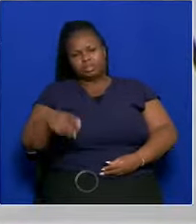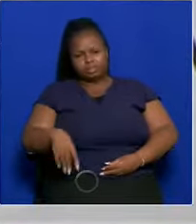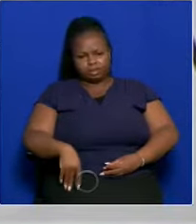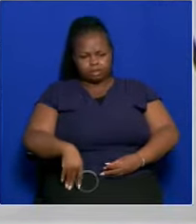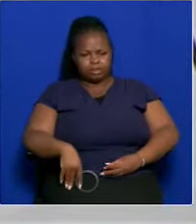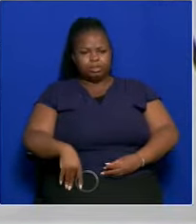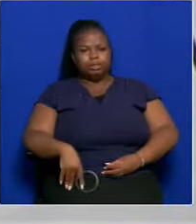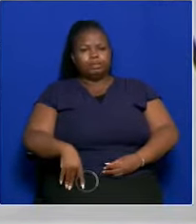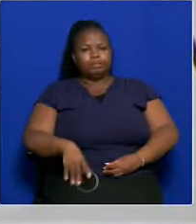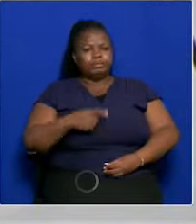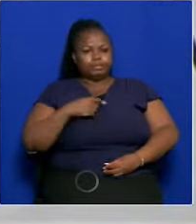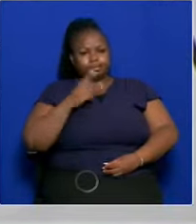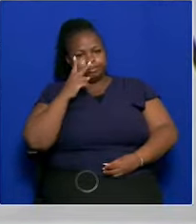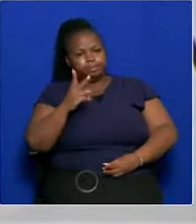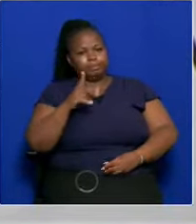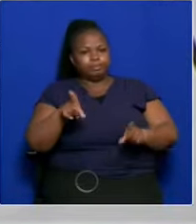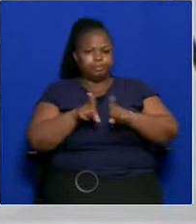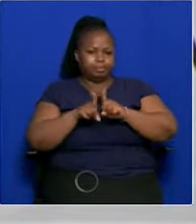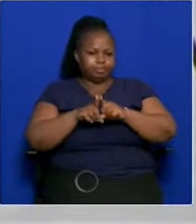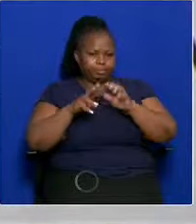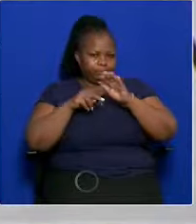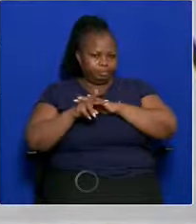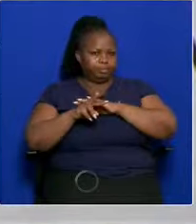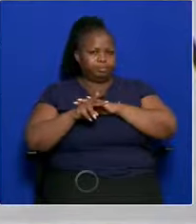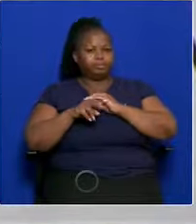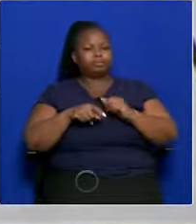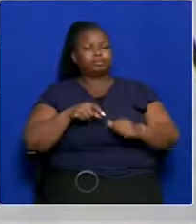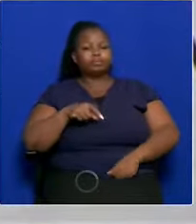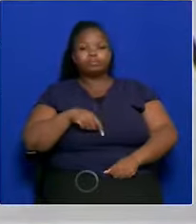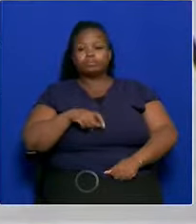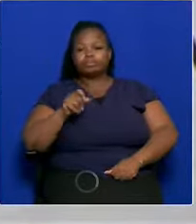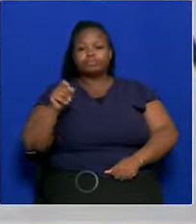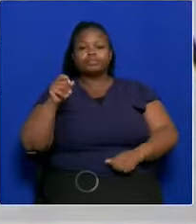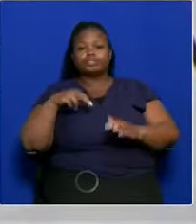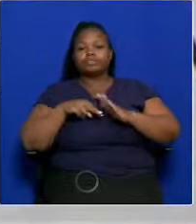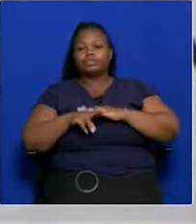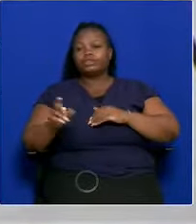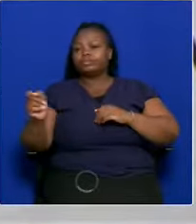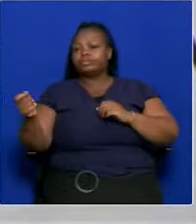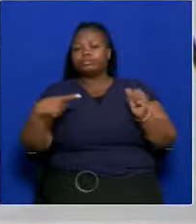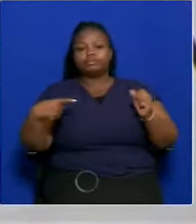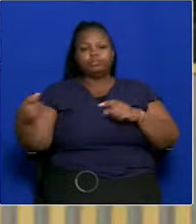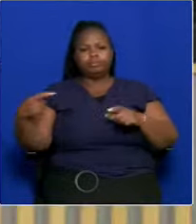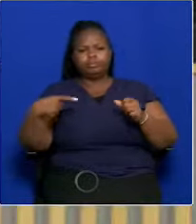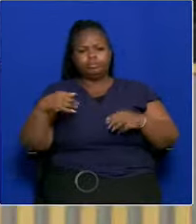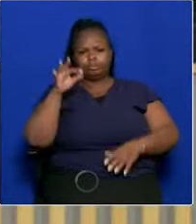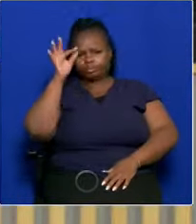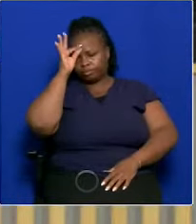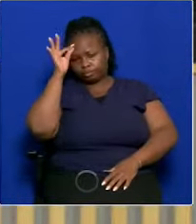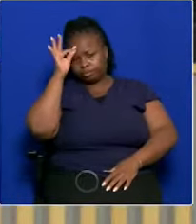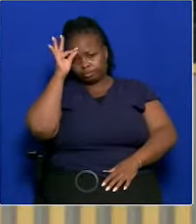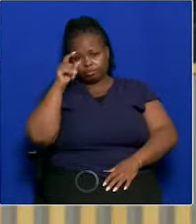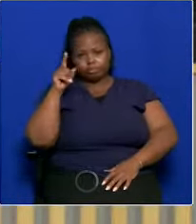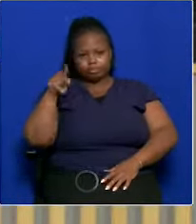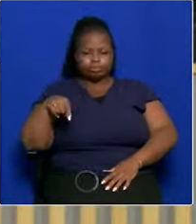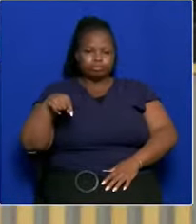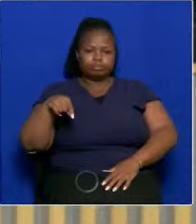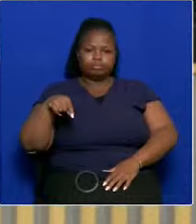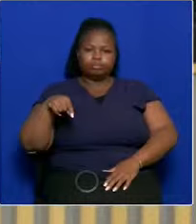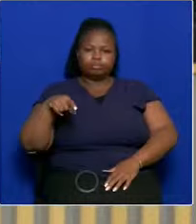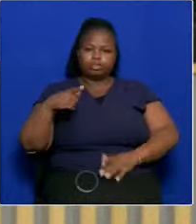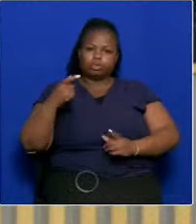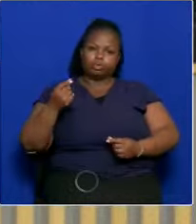on the videos there, we send them, whereas there is police station who should have acted and went